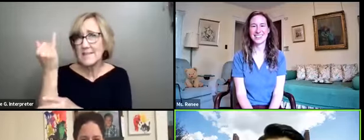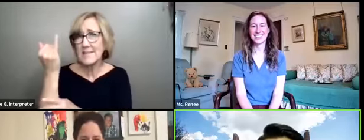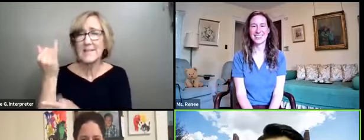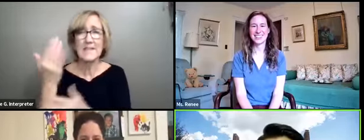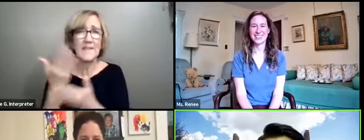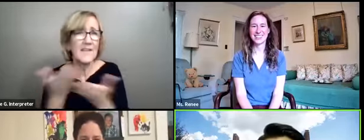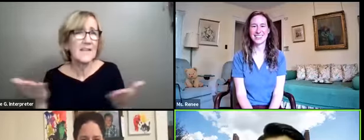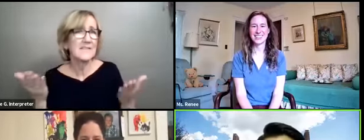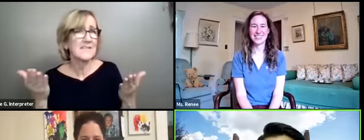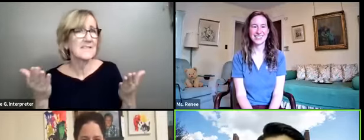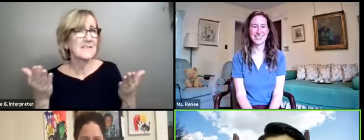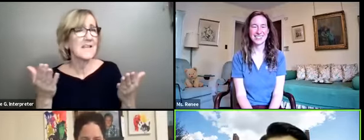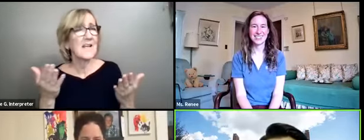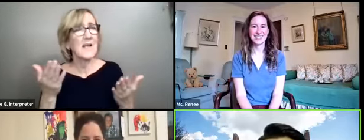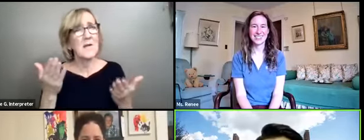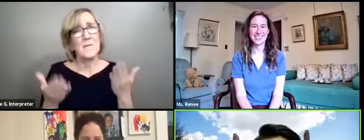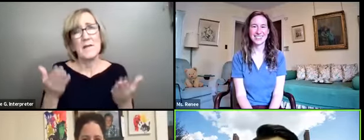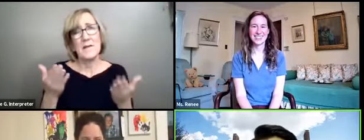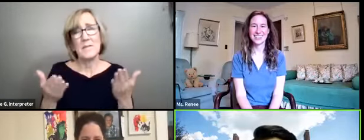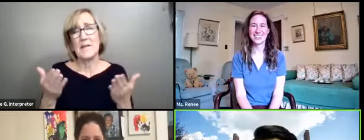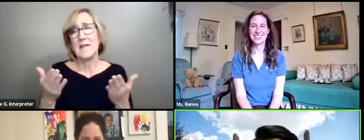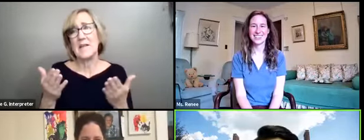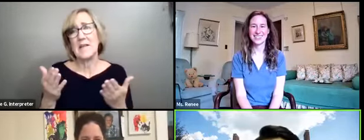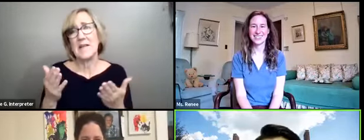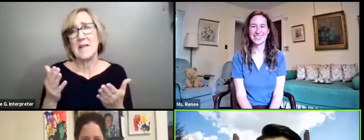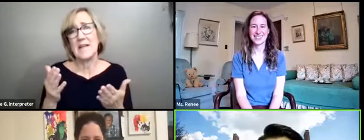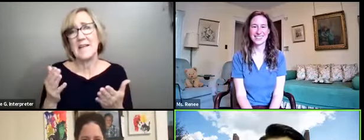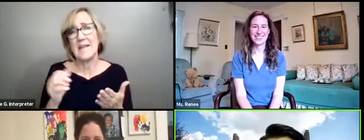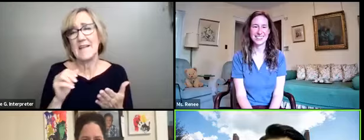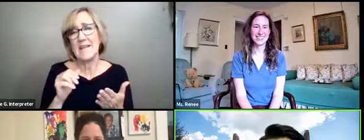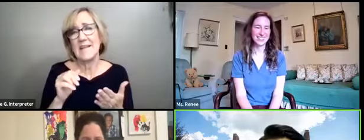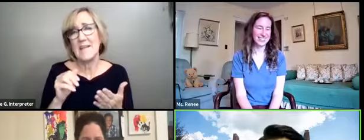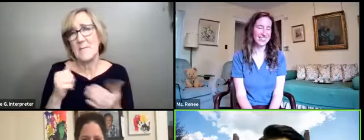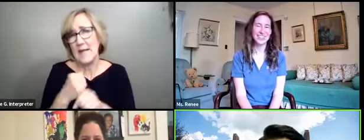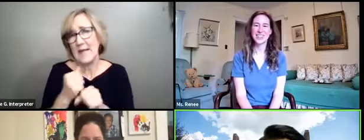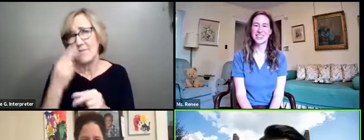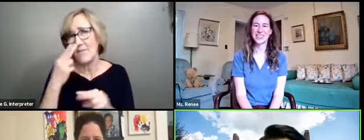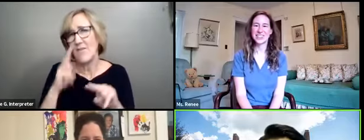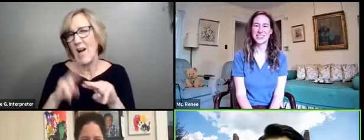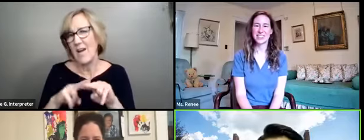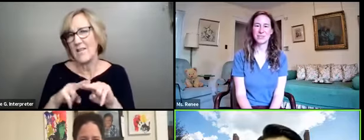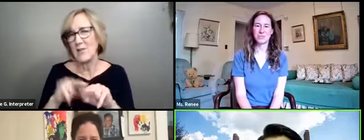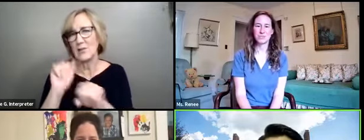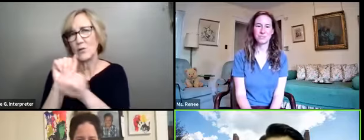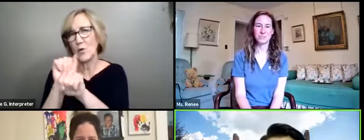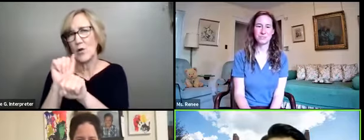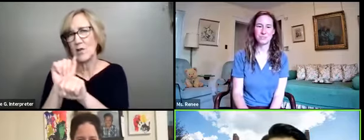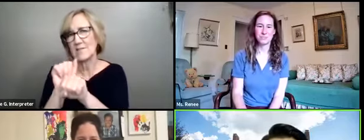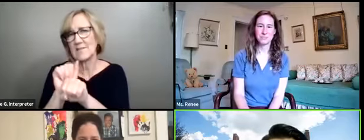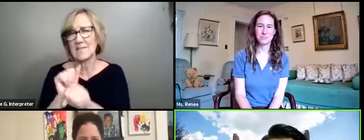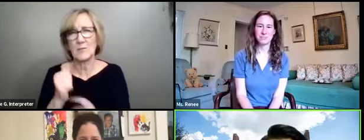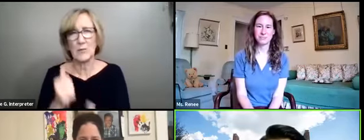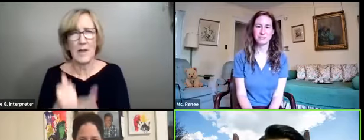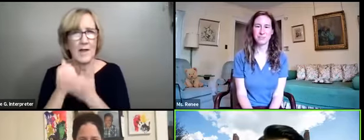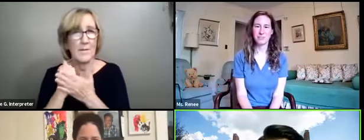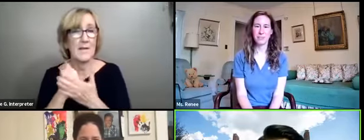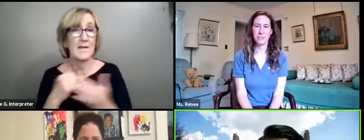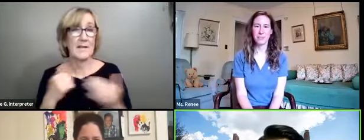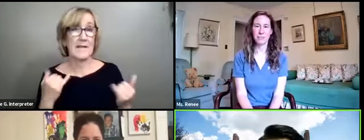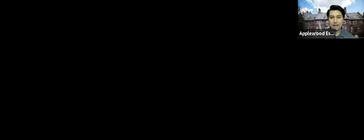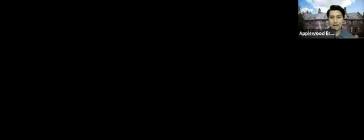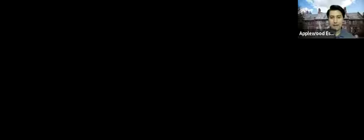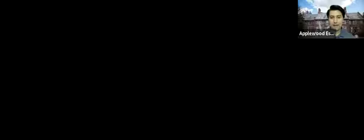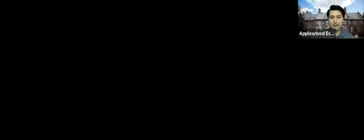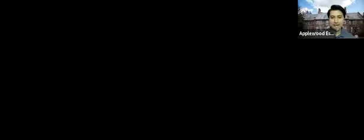doing chores a little less tedious and not as fun. So, all right, just to end cap here, I